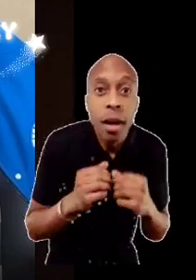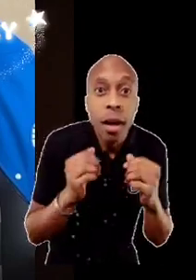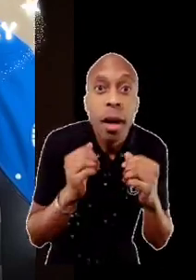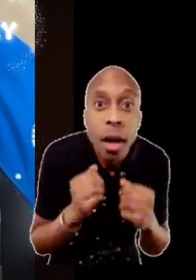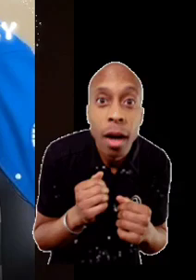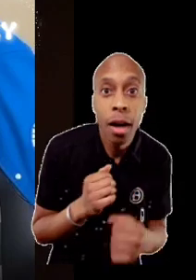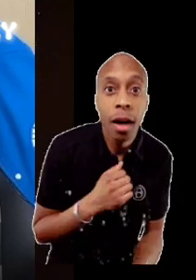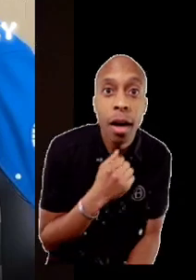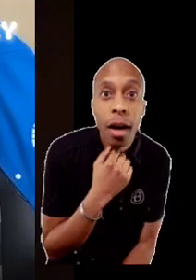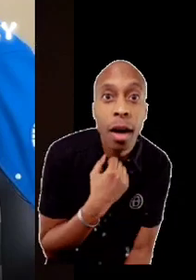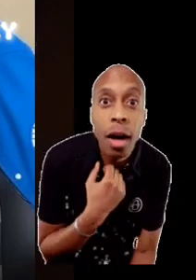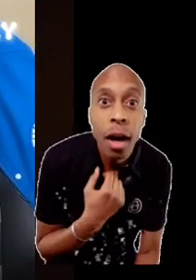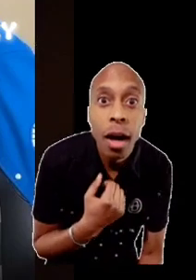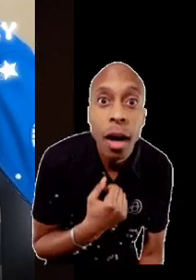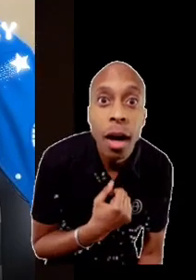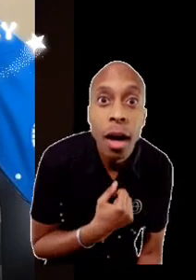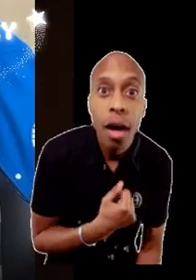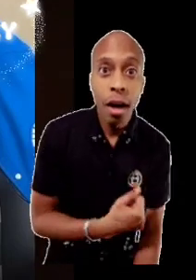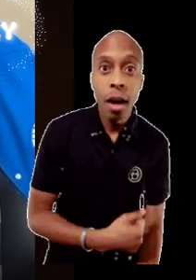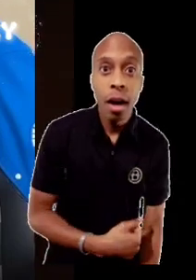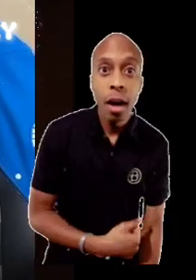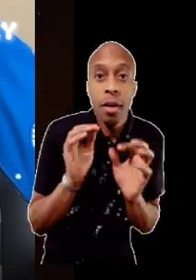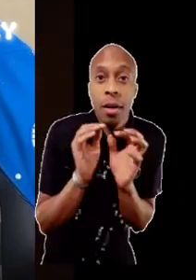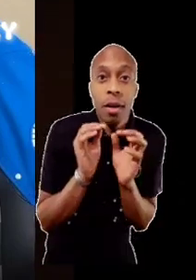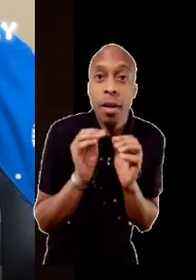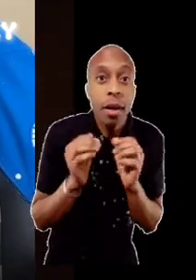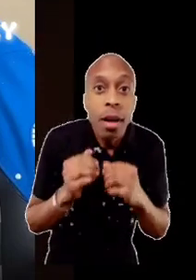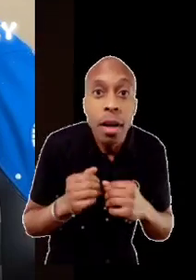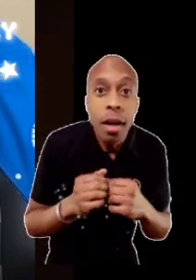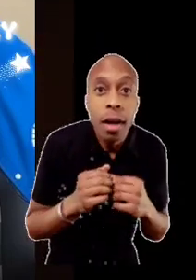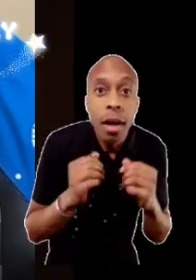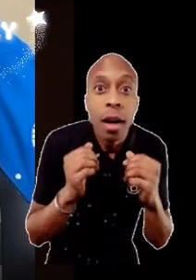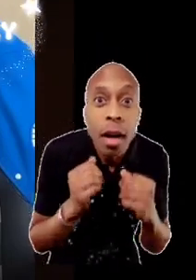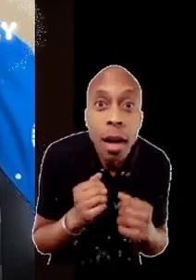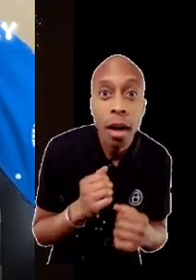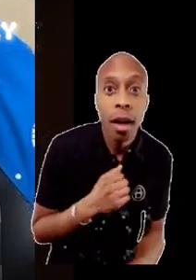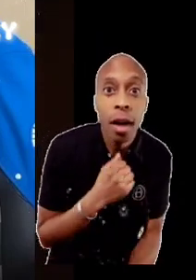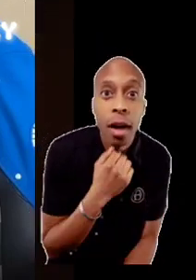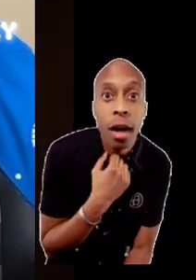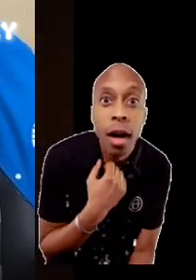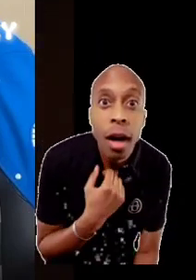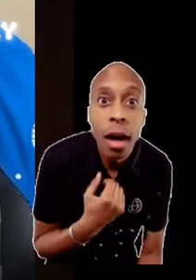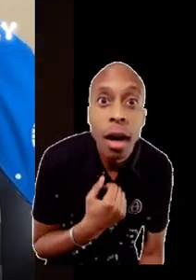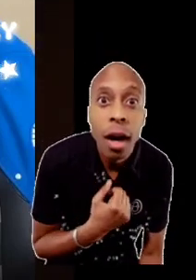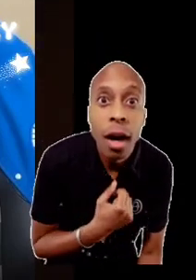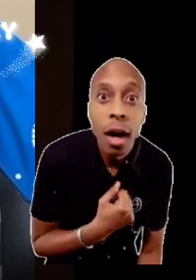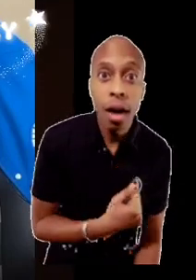Isaac Tyrell are my grand. Where you wanna want me for walk like? Eh?